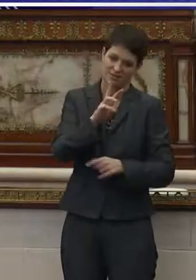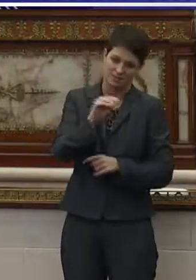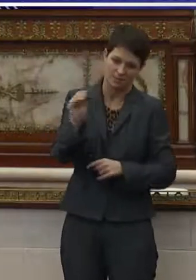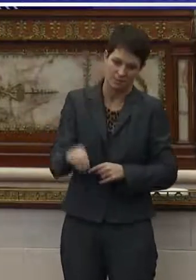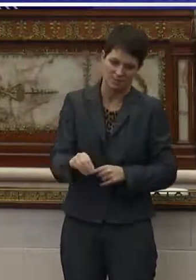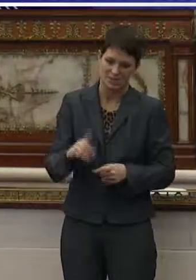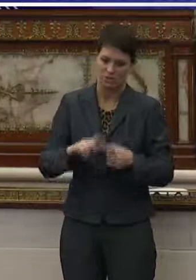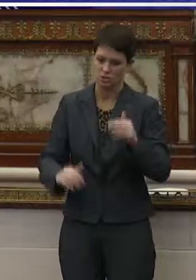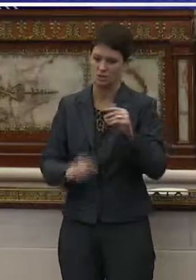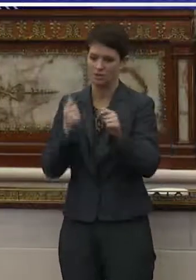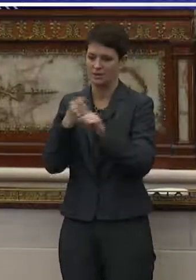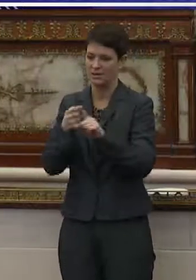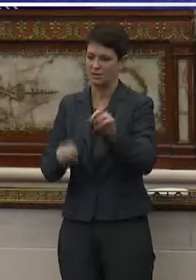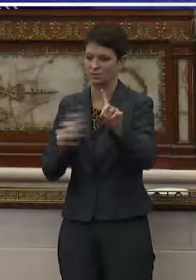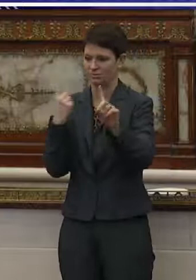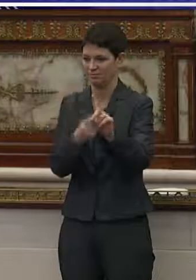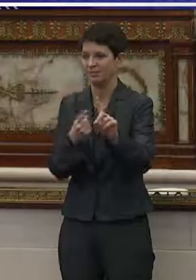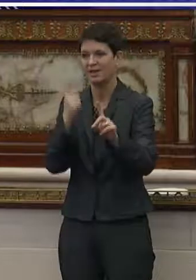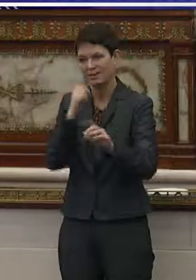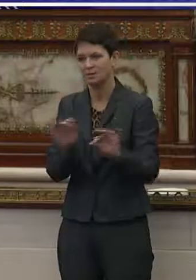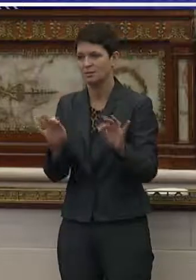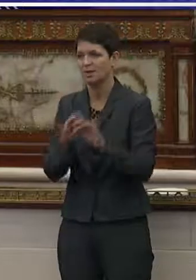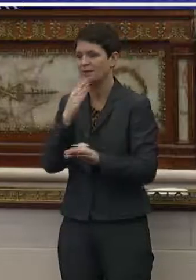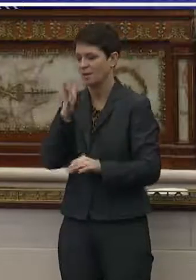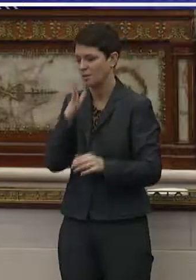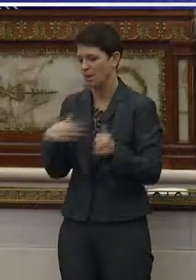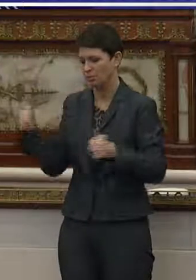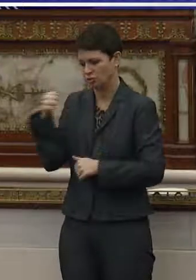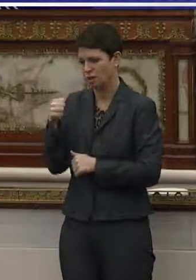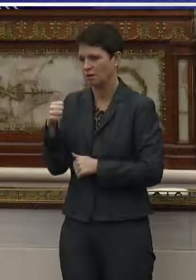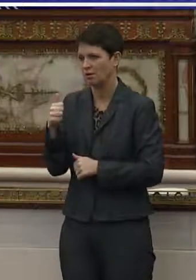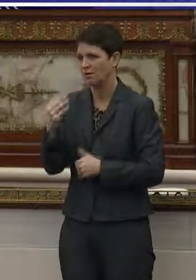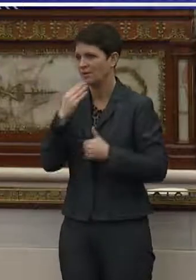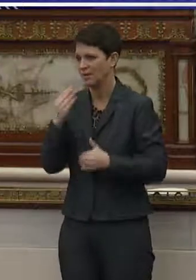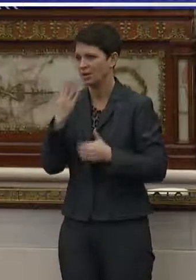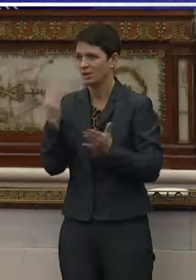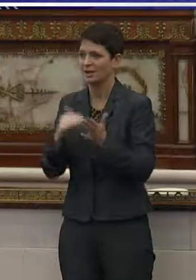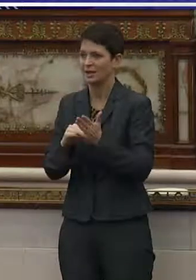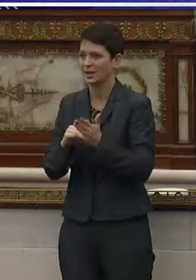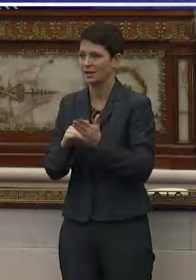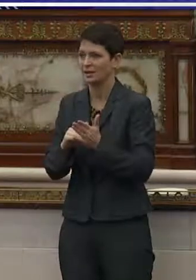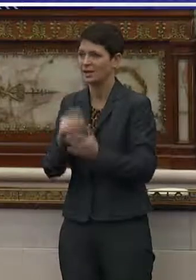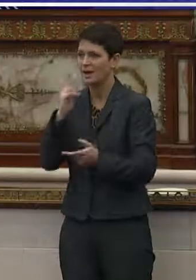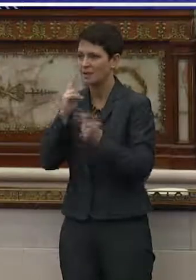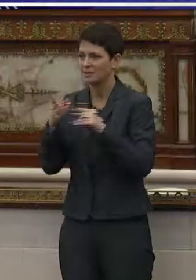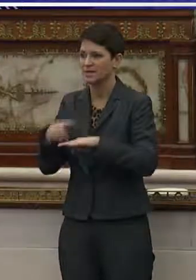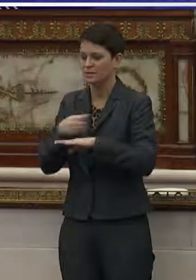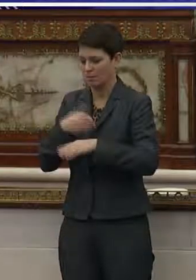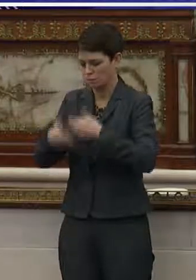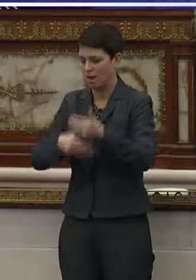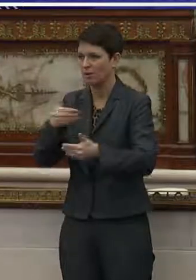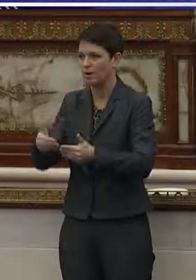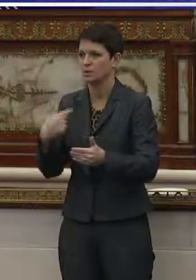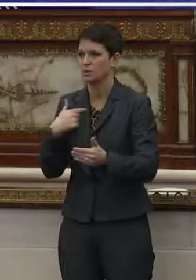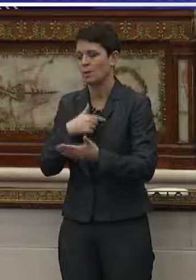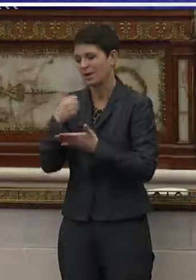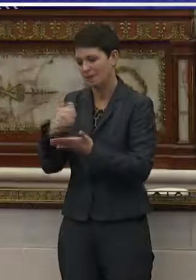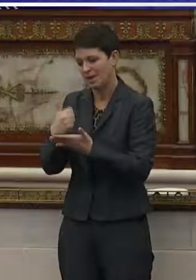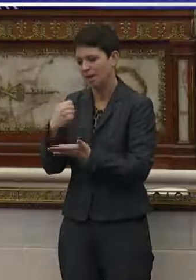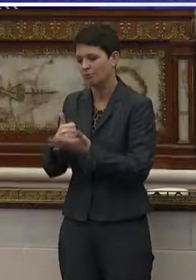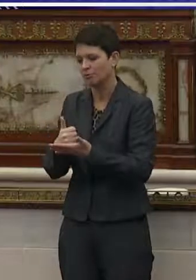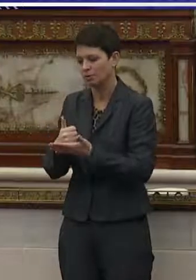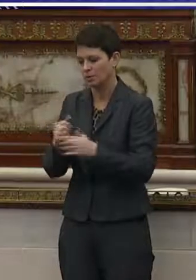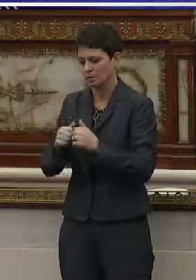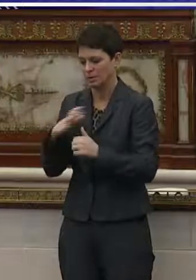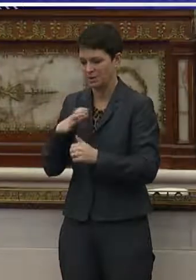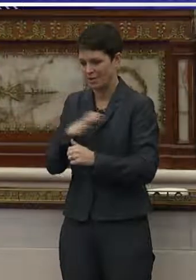60% to get to that. So I think that's important. Thank you, Madam Chair. Thank you. And again, I'm seeing the progress. We want to be helpful in council in